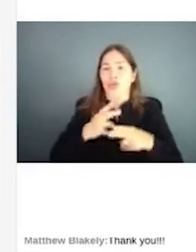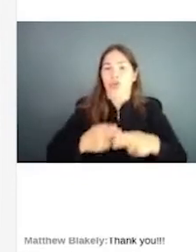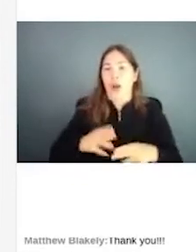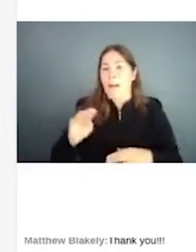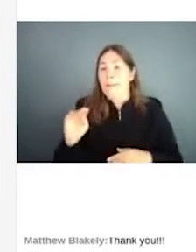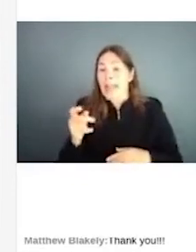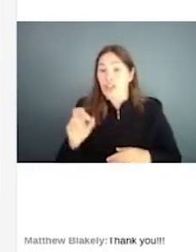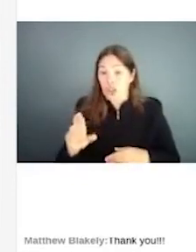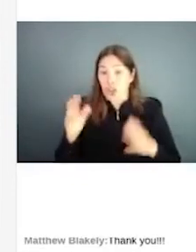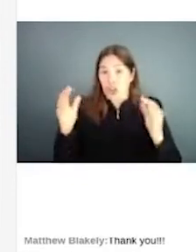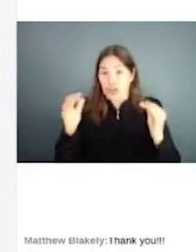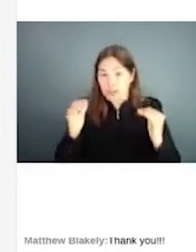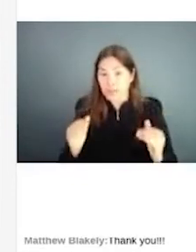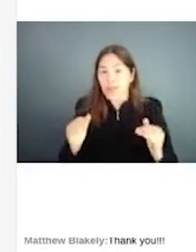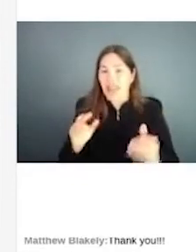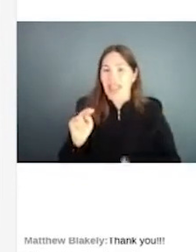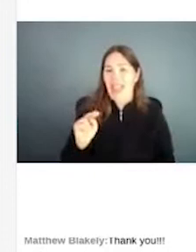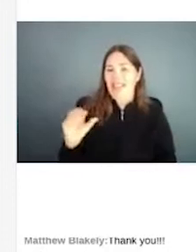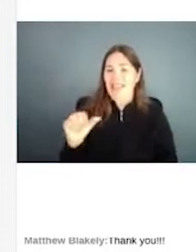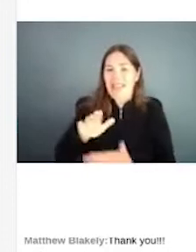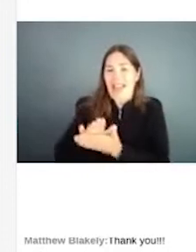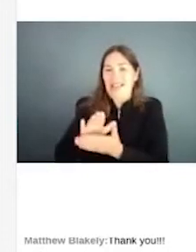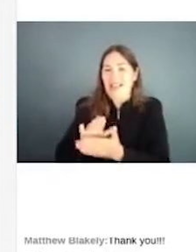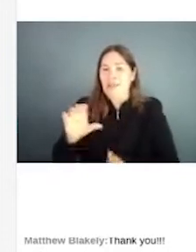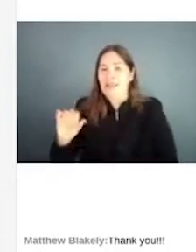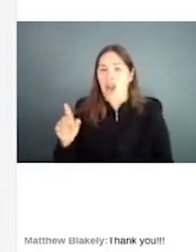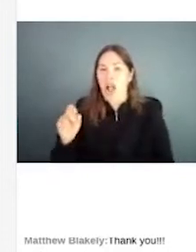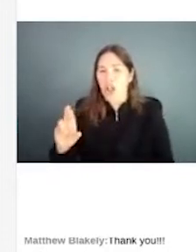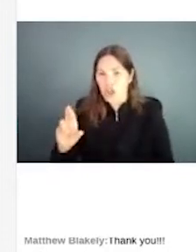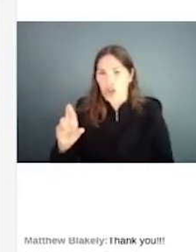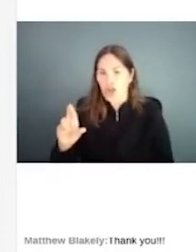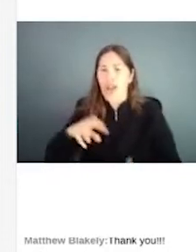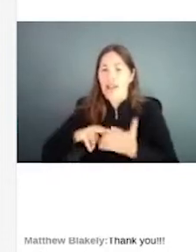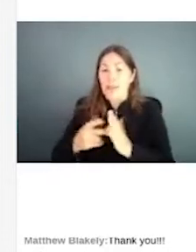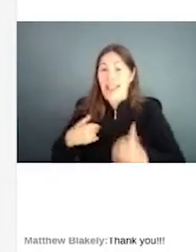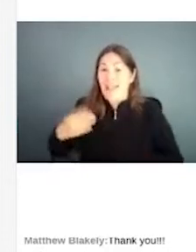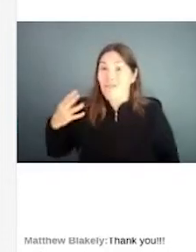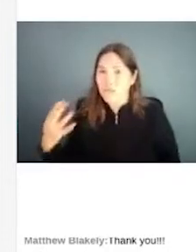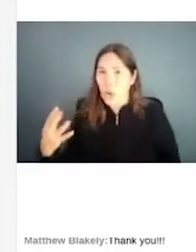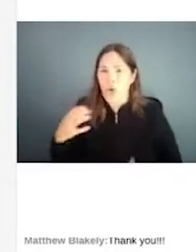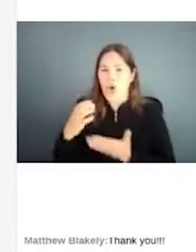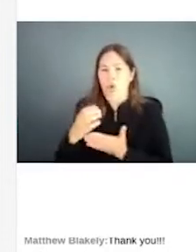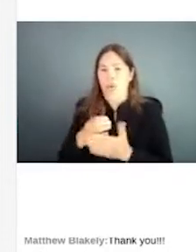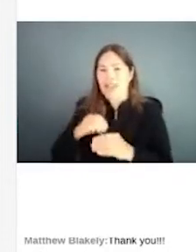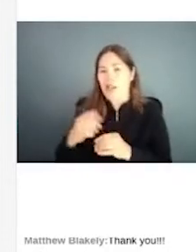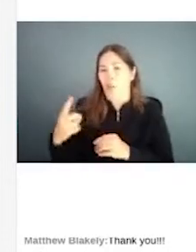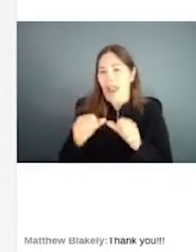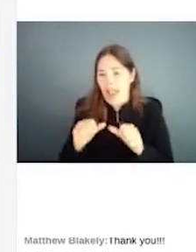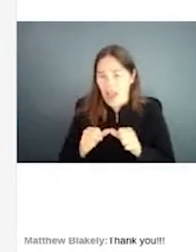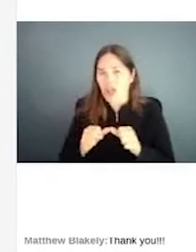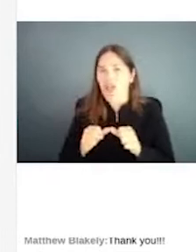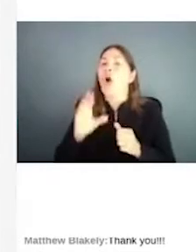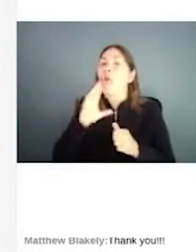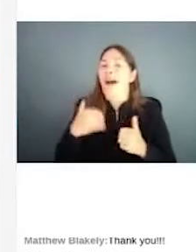thing that came out last year called NC Academic Scholar, which means you have 4 courses in one area And then there are